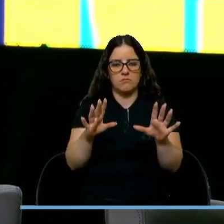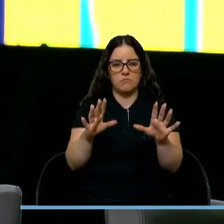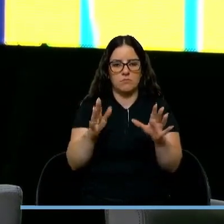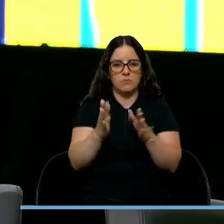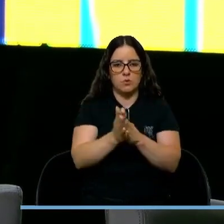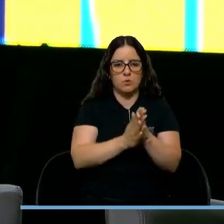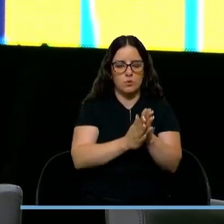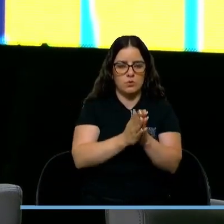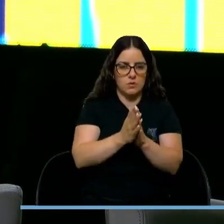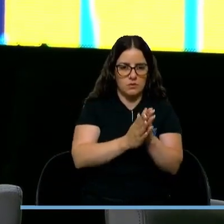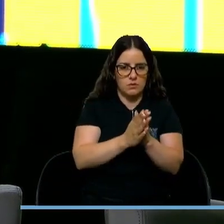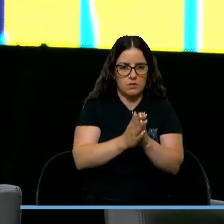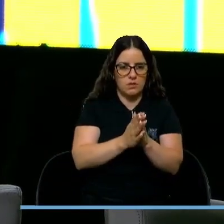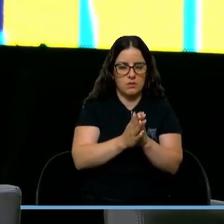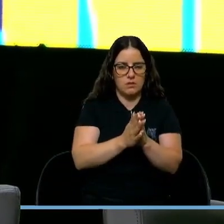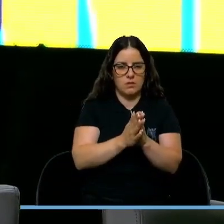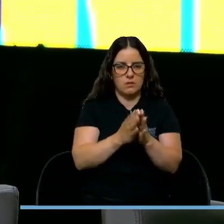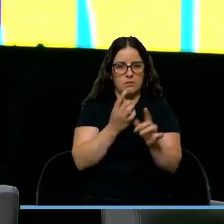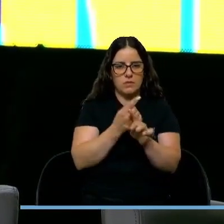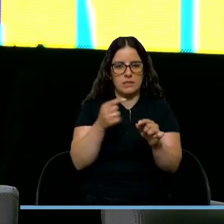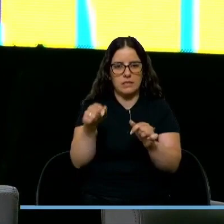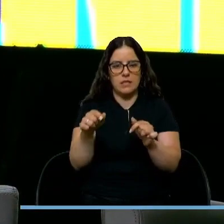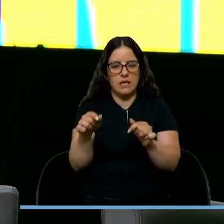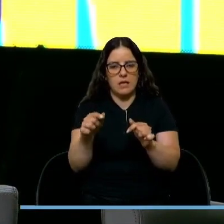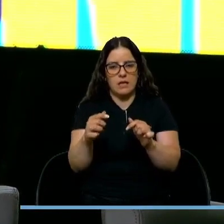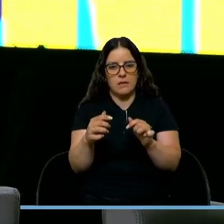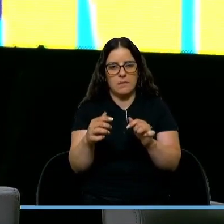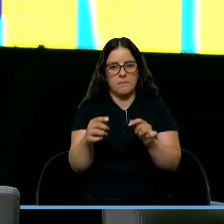utilities with a concern. They're